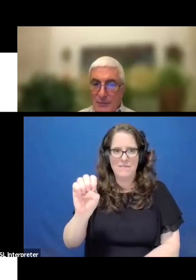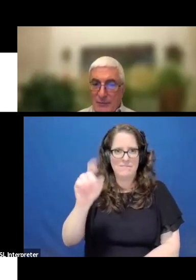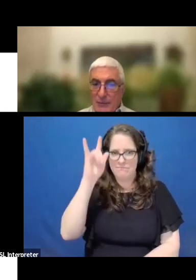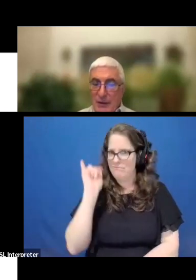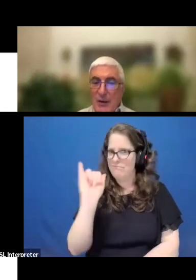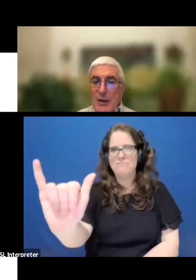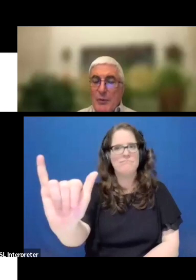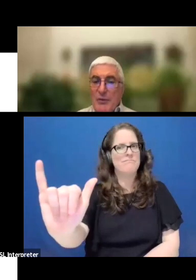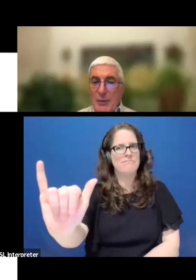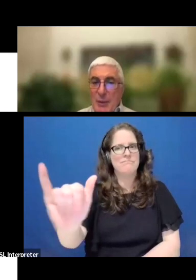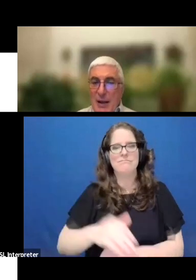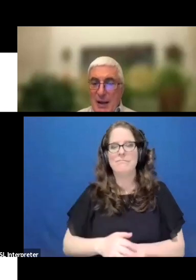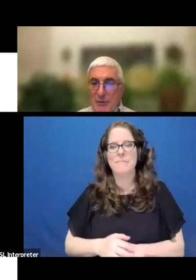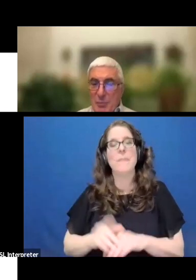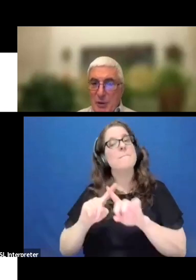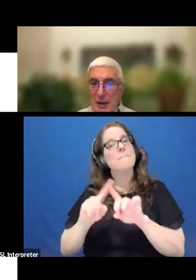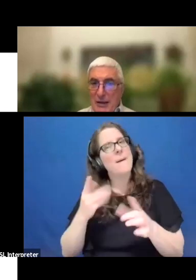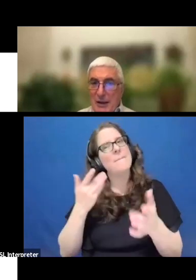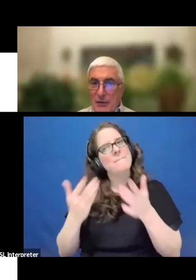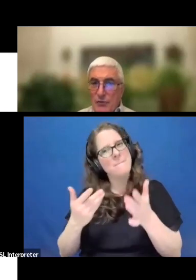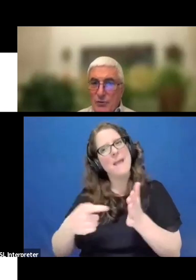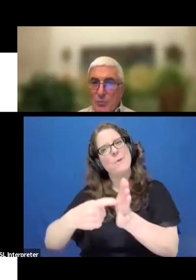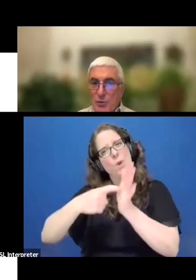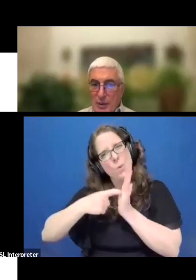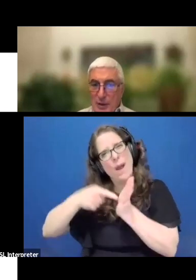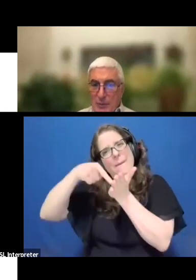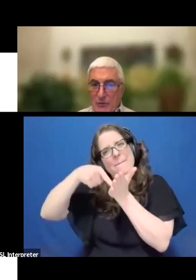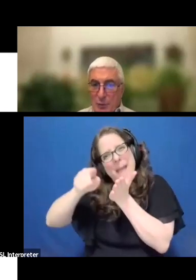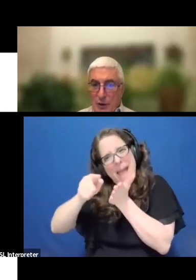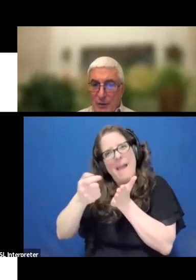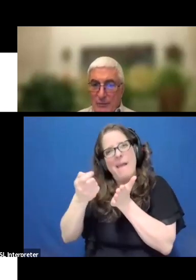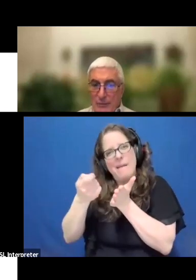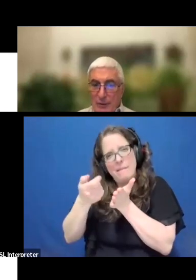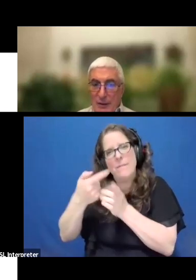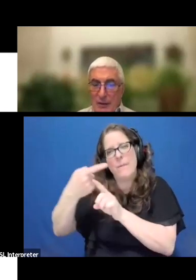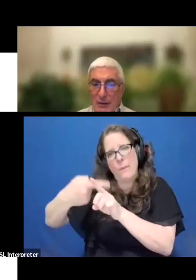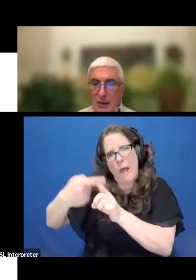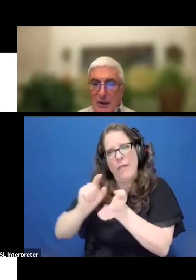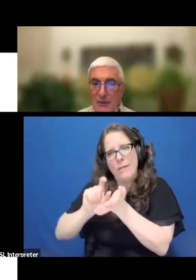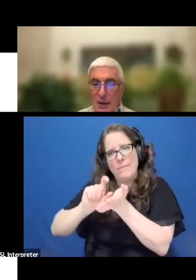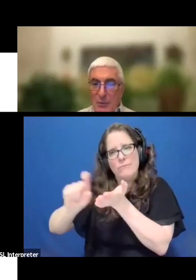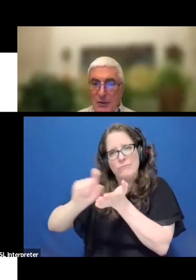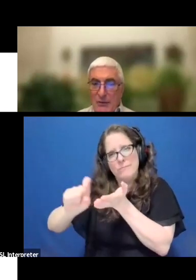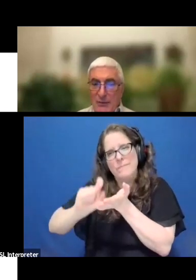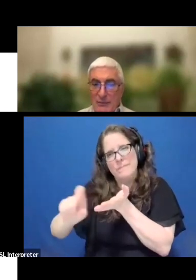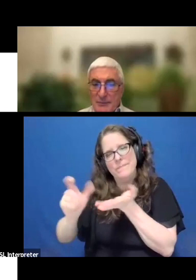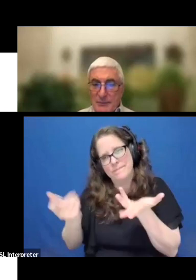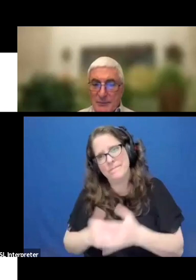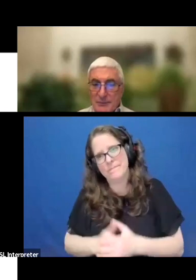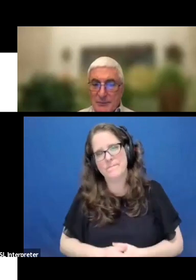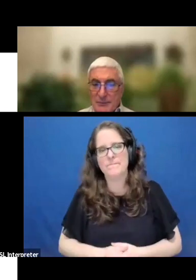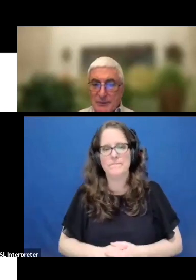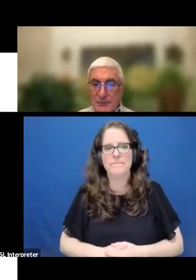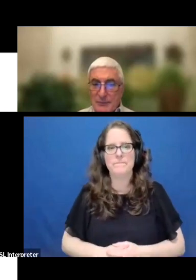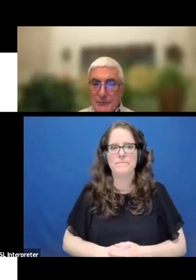indefinitely, but they may have to pay an extra premium for it. Next slide, please.